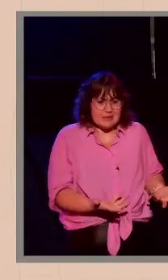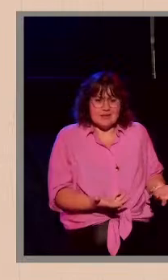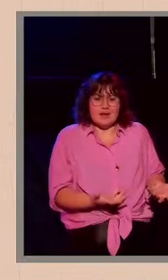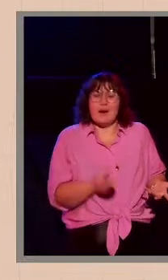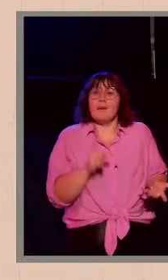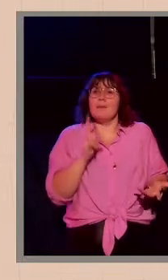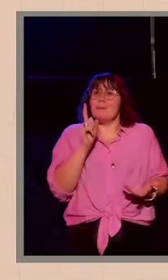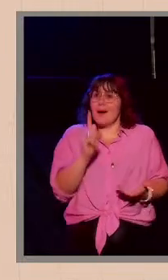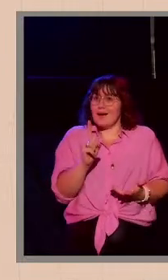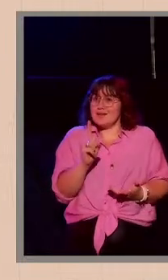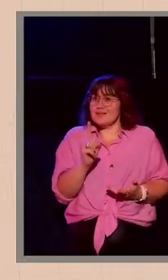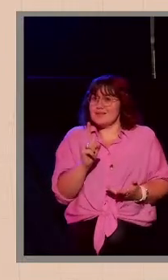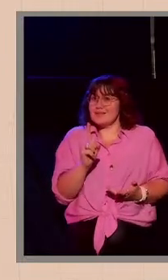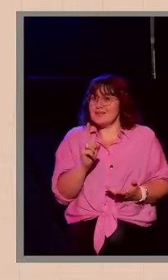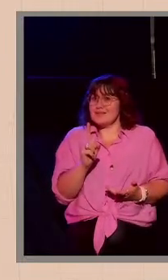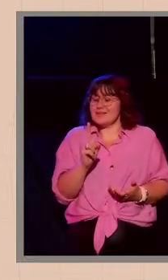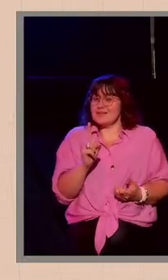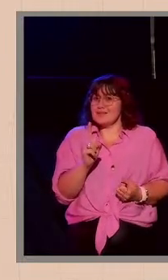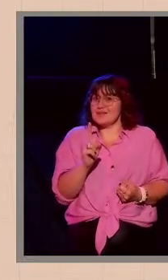But I think that